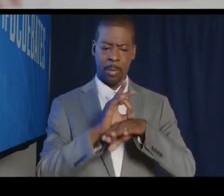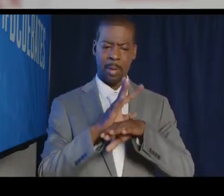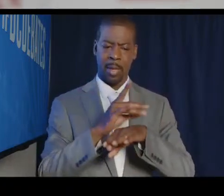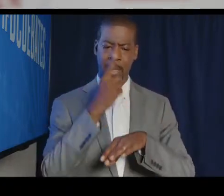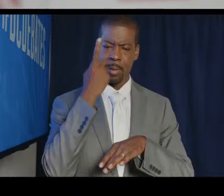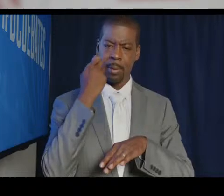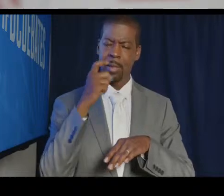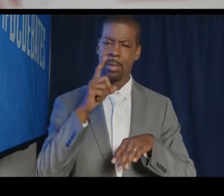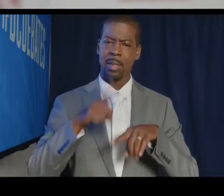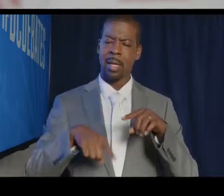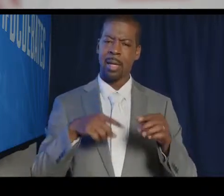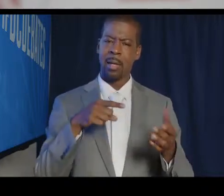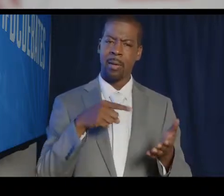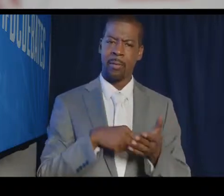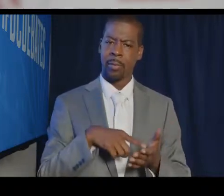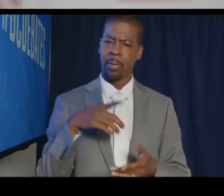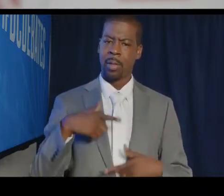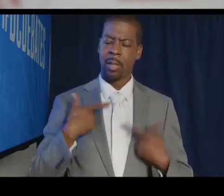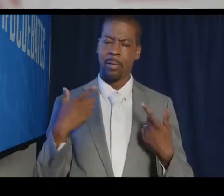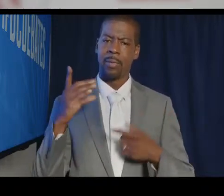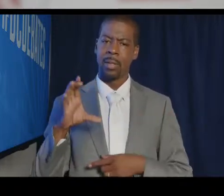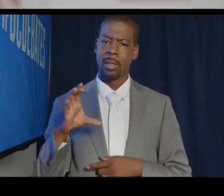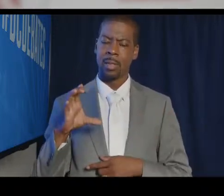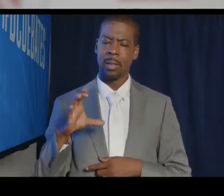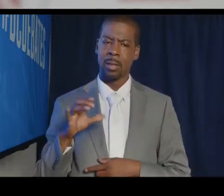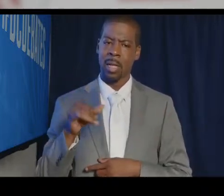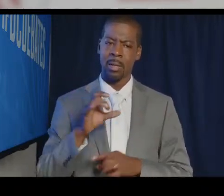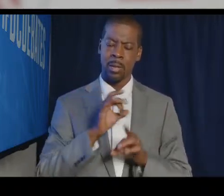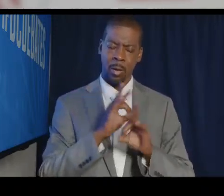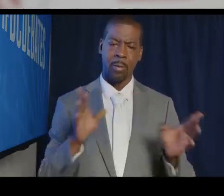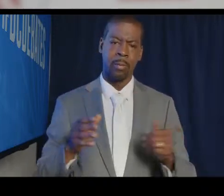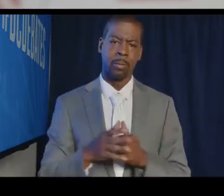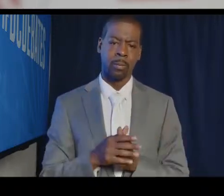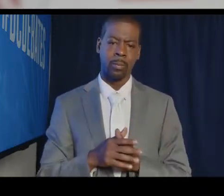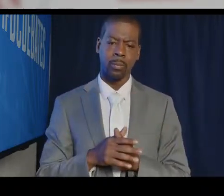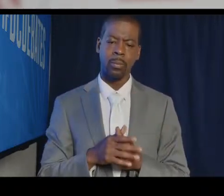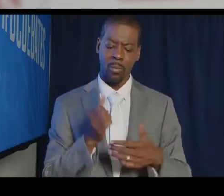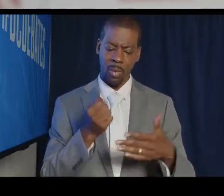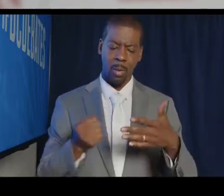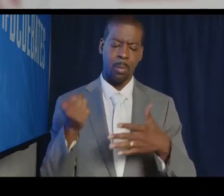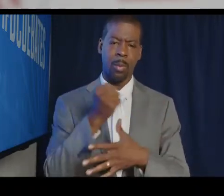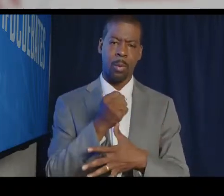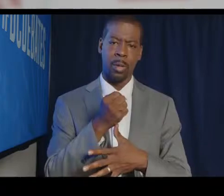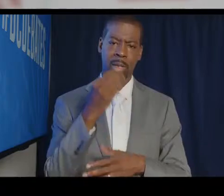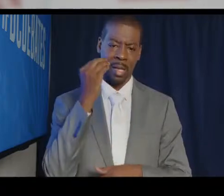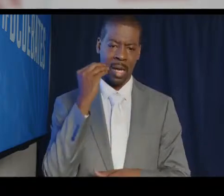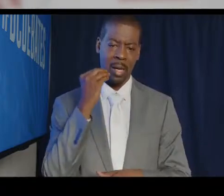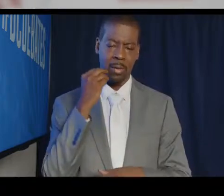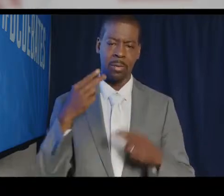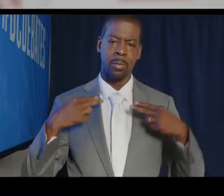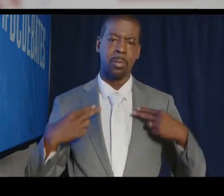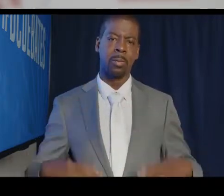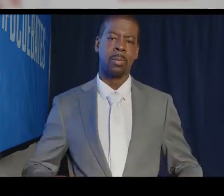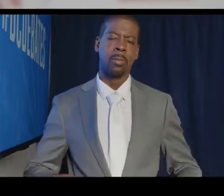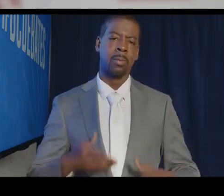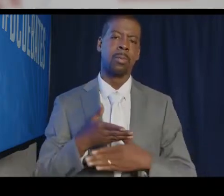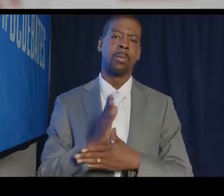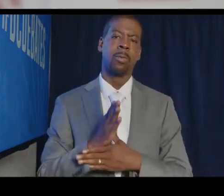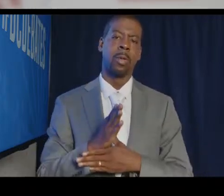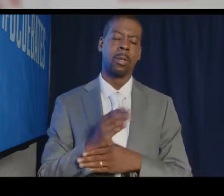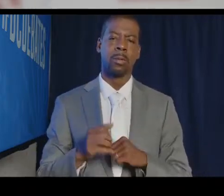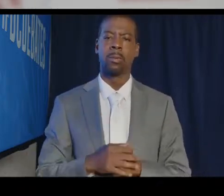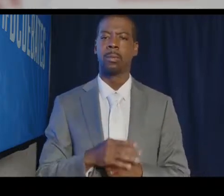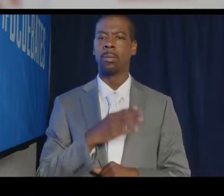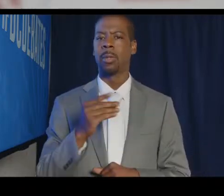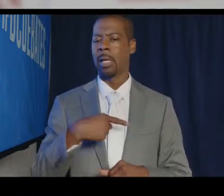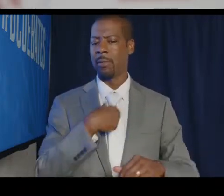that should be a crime. We need to make sure that we are prioritizing housing as a human right and making sure that we're putting things into place to make sure